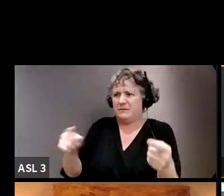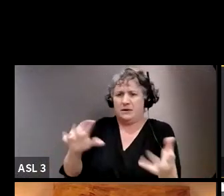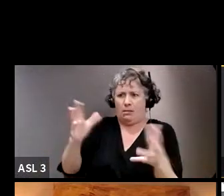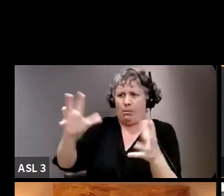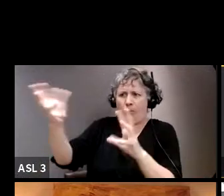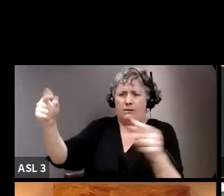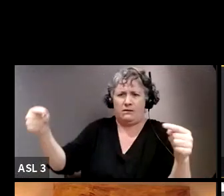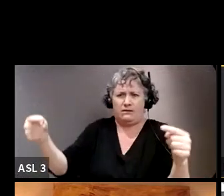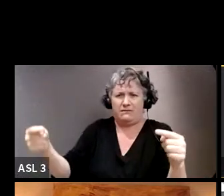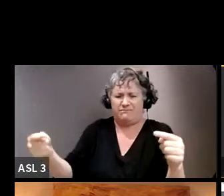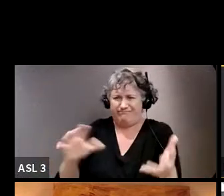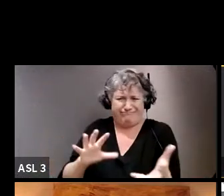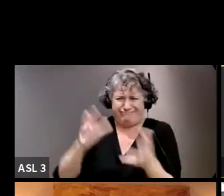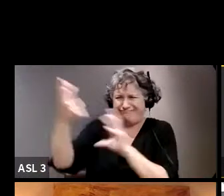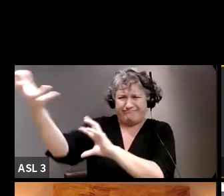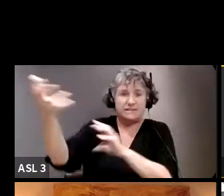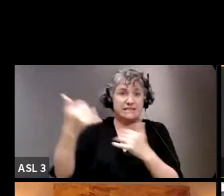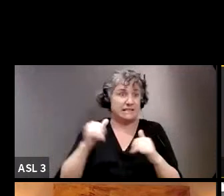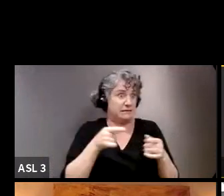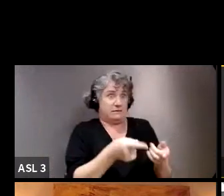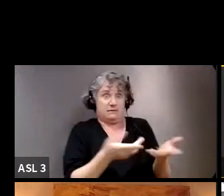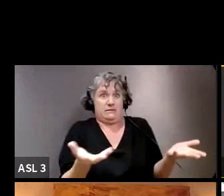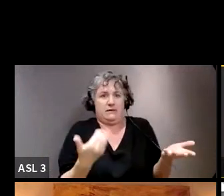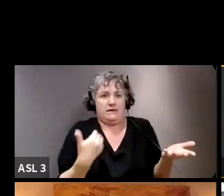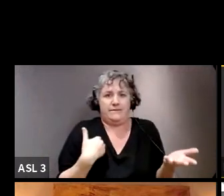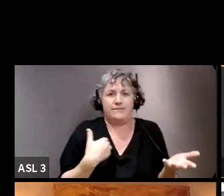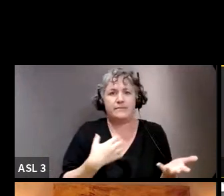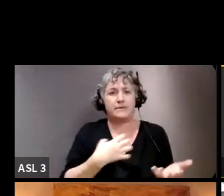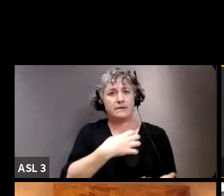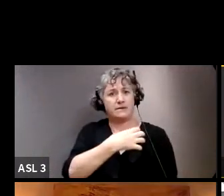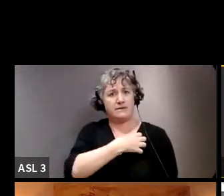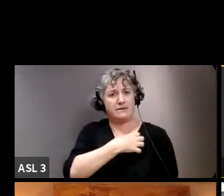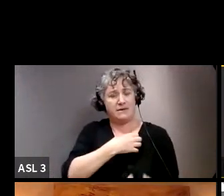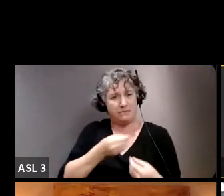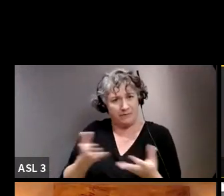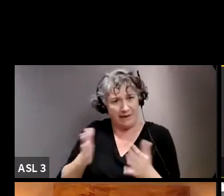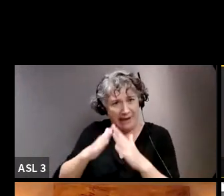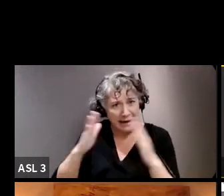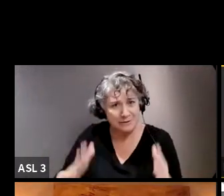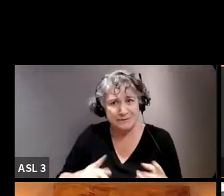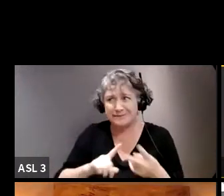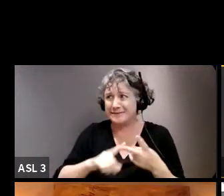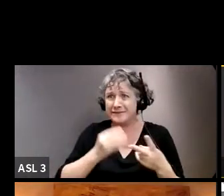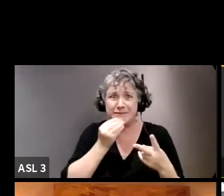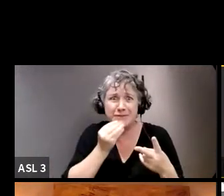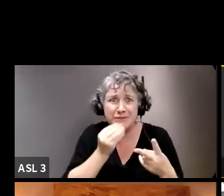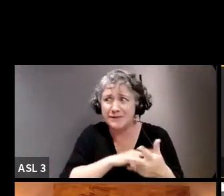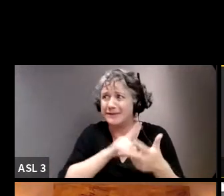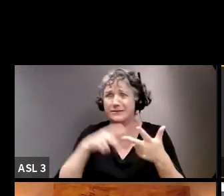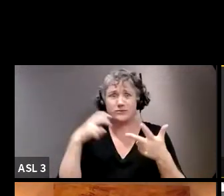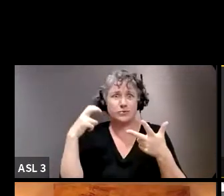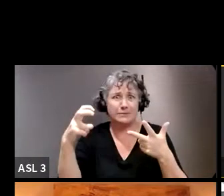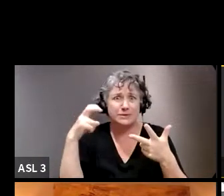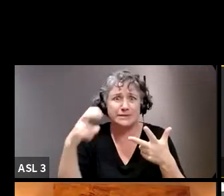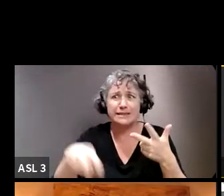these things in place cops do not provide housing they do not provide food they do not provide transportation they do not provide support or